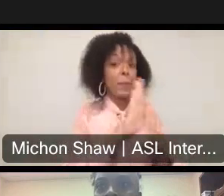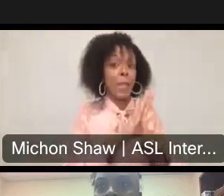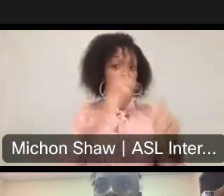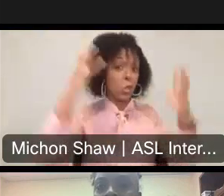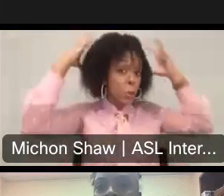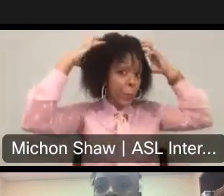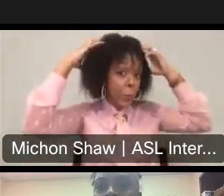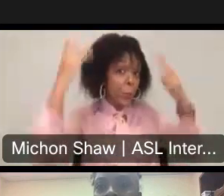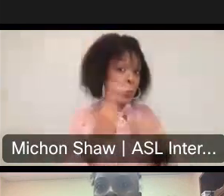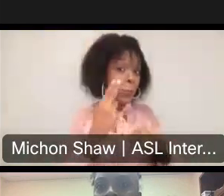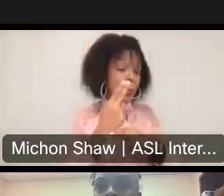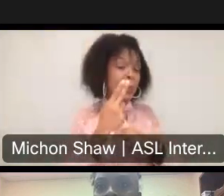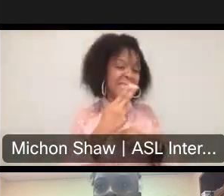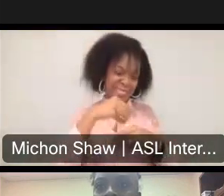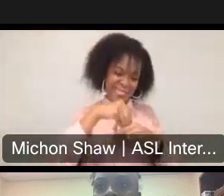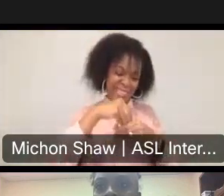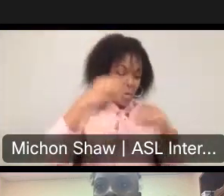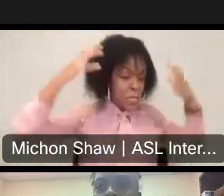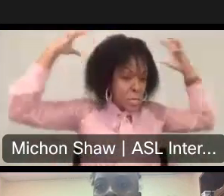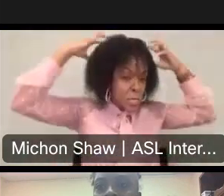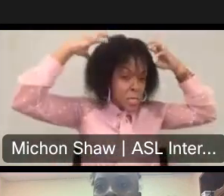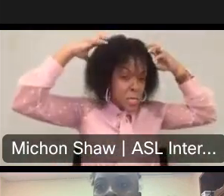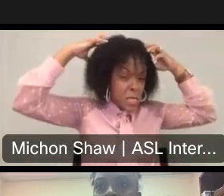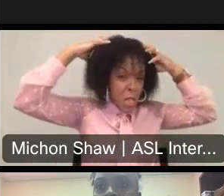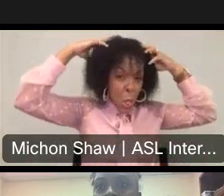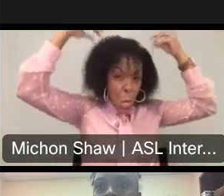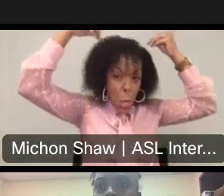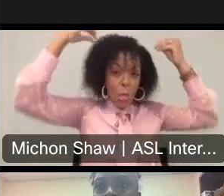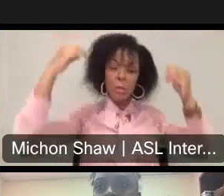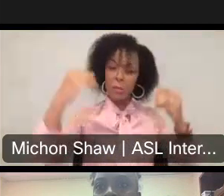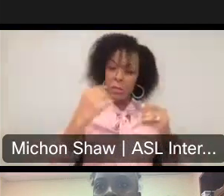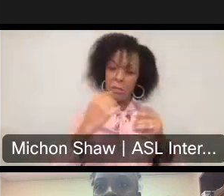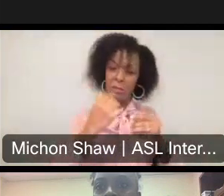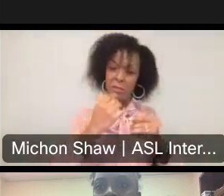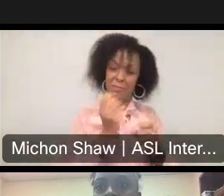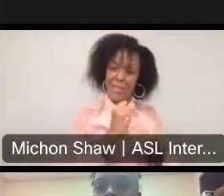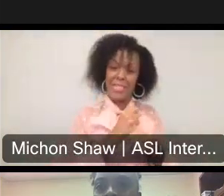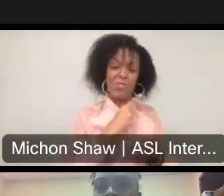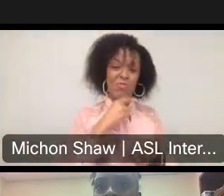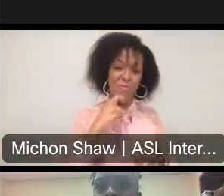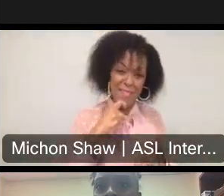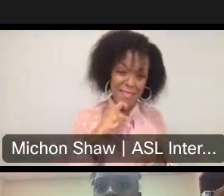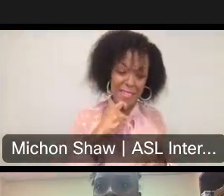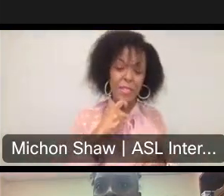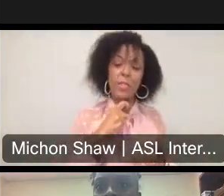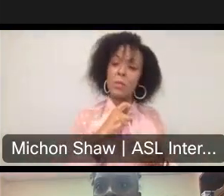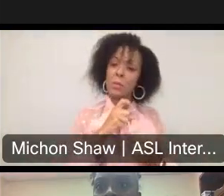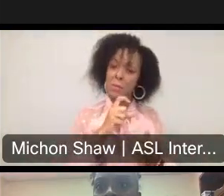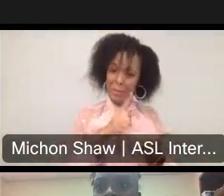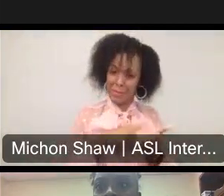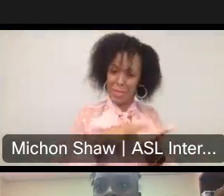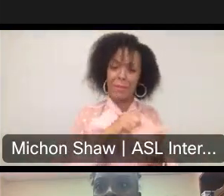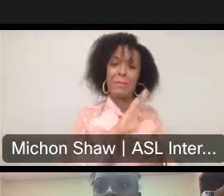have a lot, they produce a lot of oil, their body produces it. But a lot of times their shampoos are a little stiffer